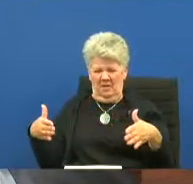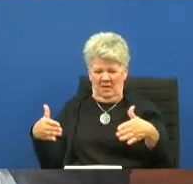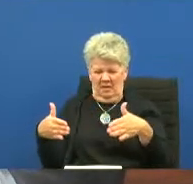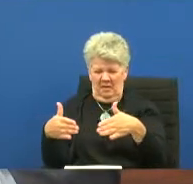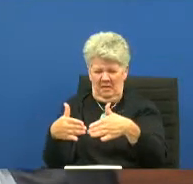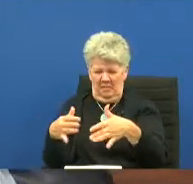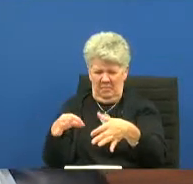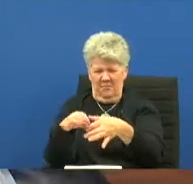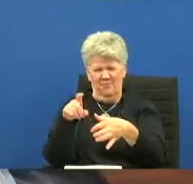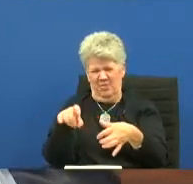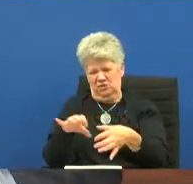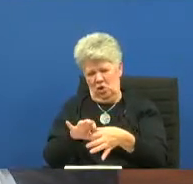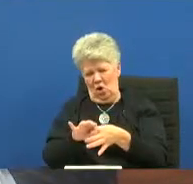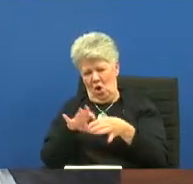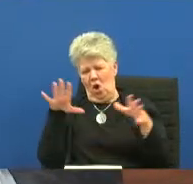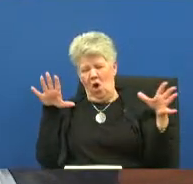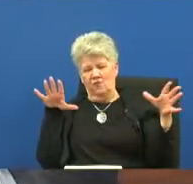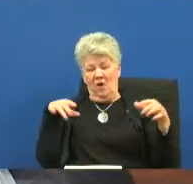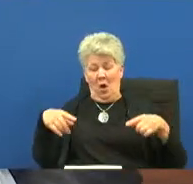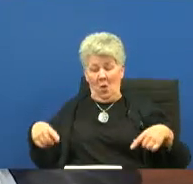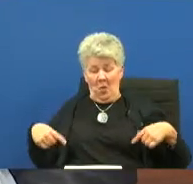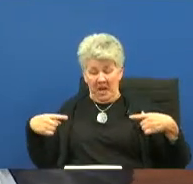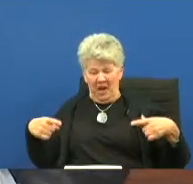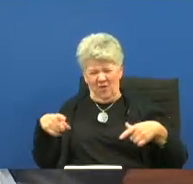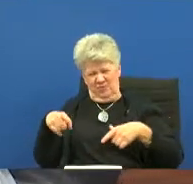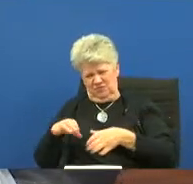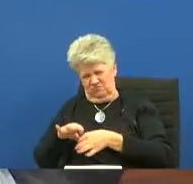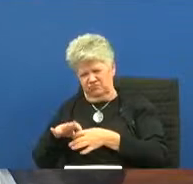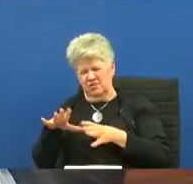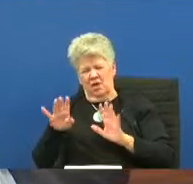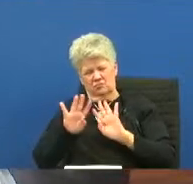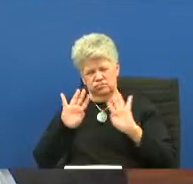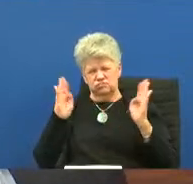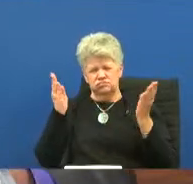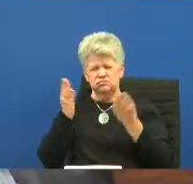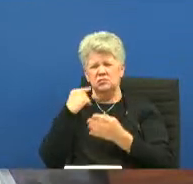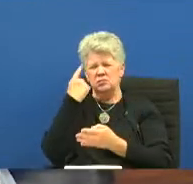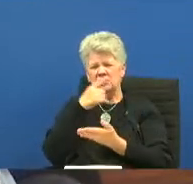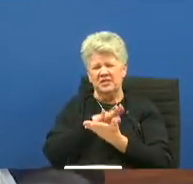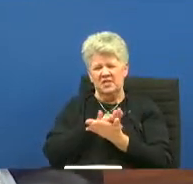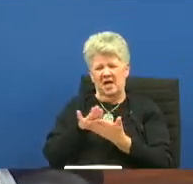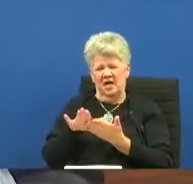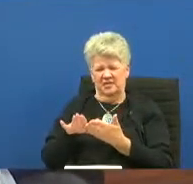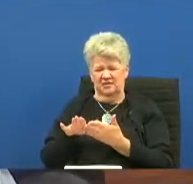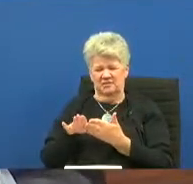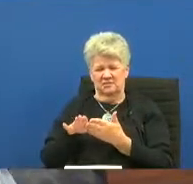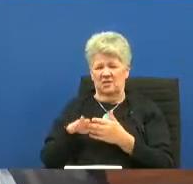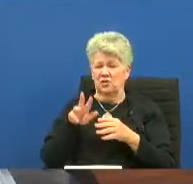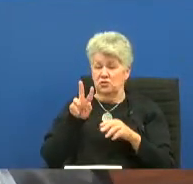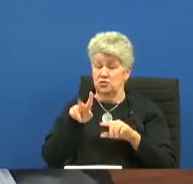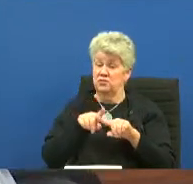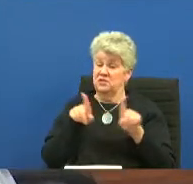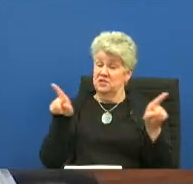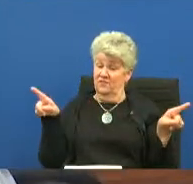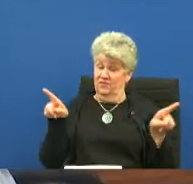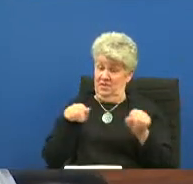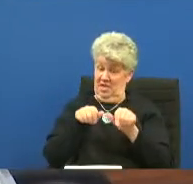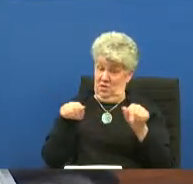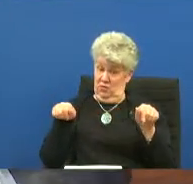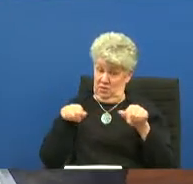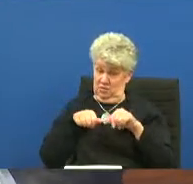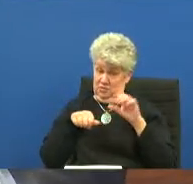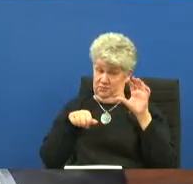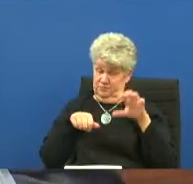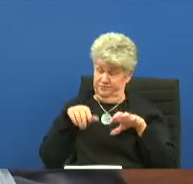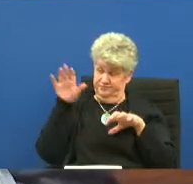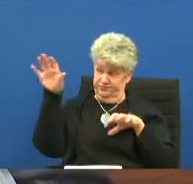connector point has to be taken off, the wheels have to be taken off, it's skirted all the way around and everything. But it's two different areas. It's two completely different areas.